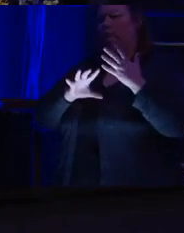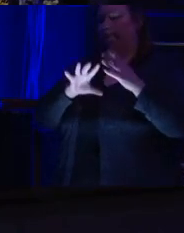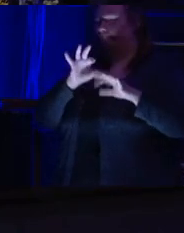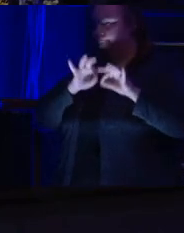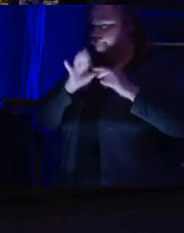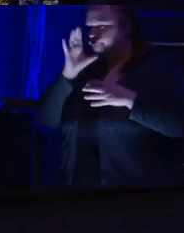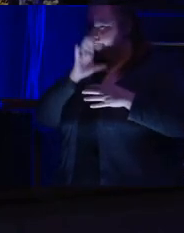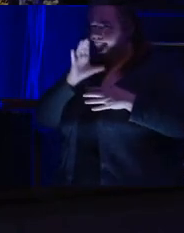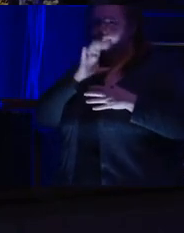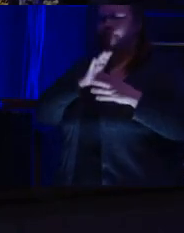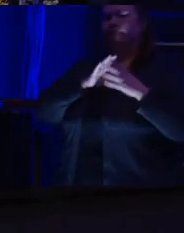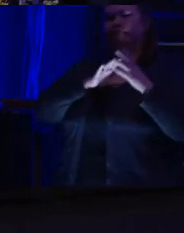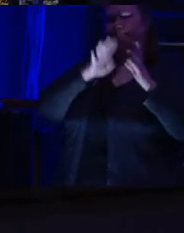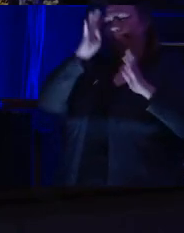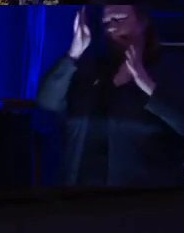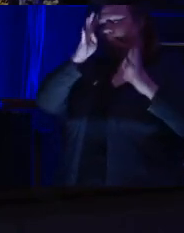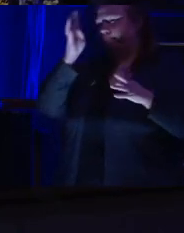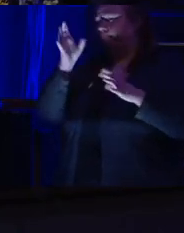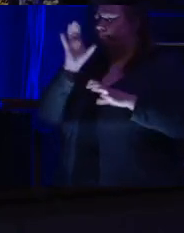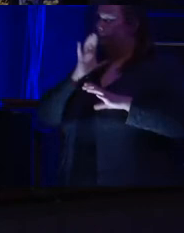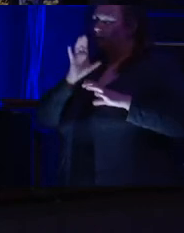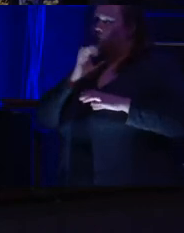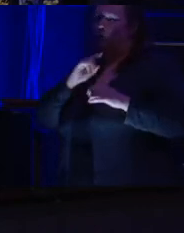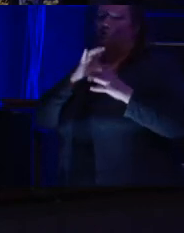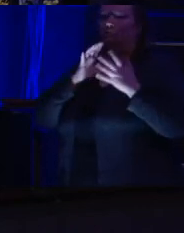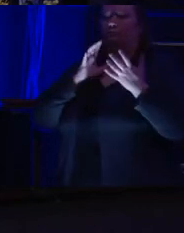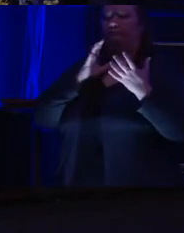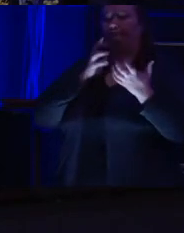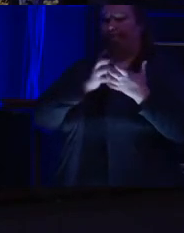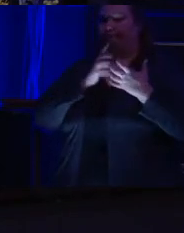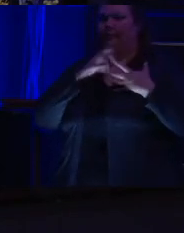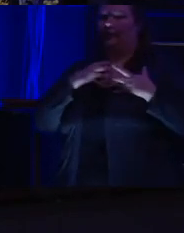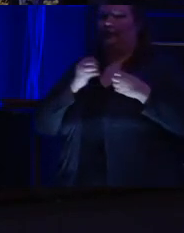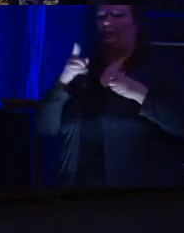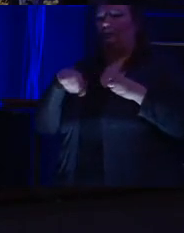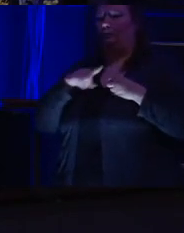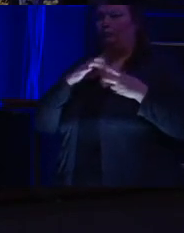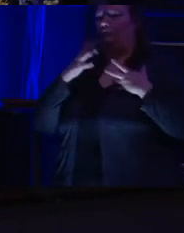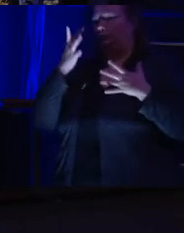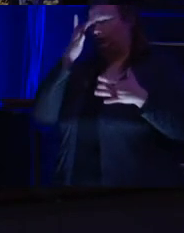innovate, explore, adapt, and heal those who are sick.